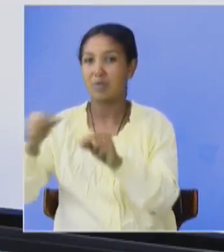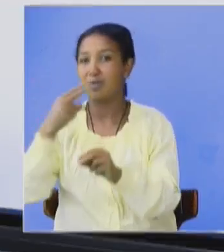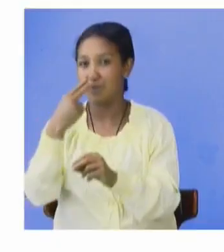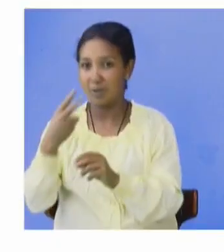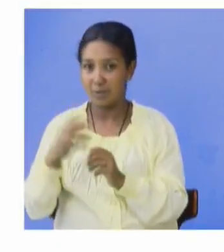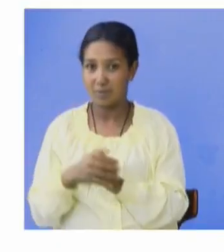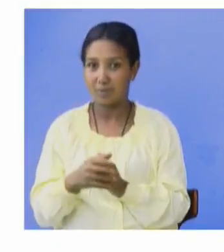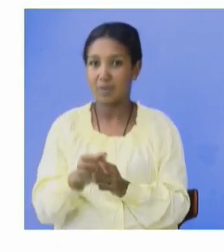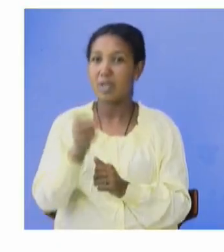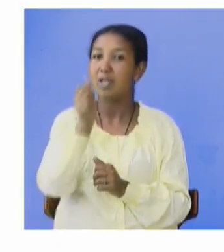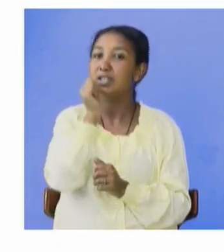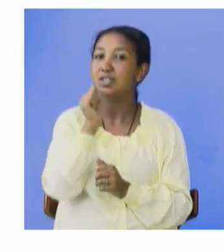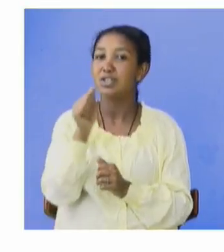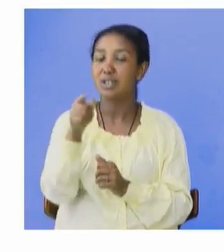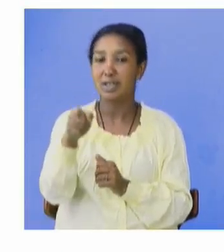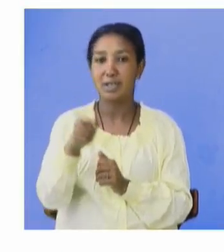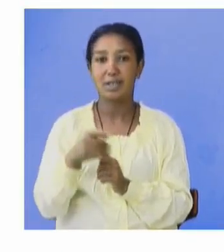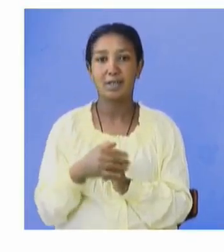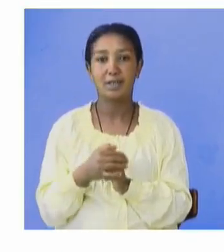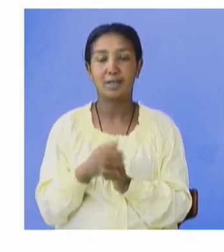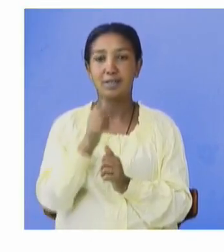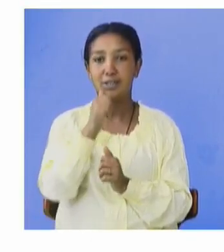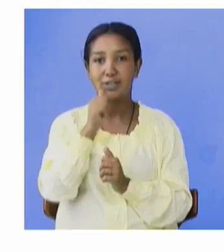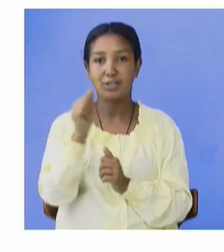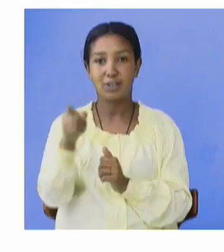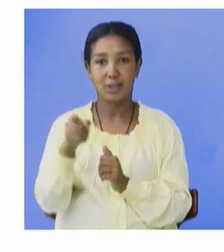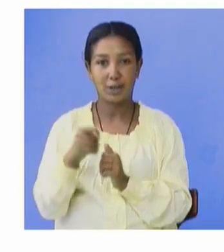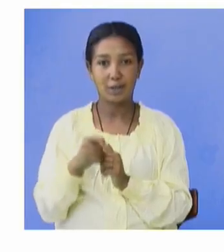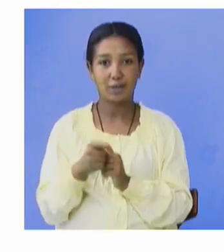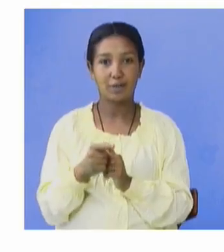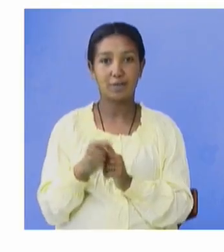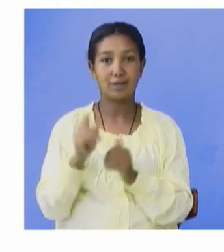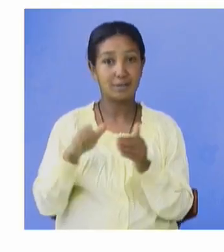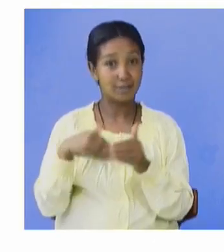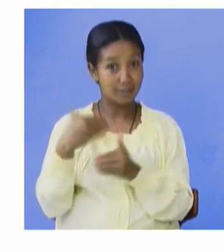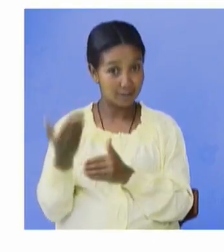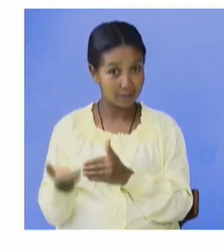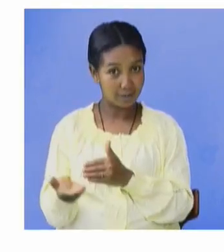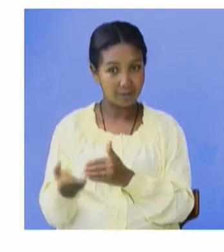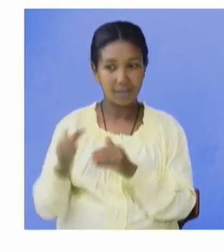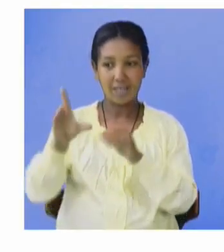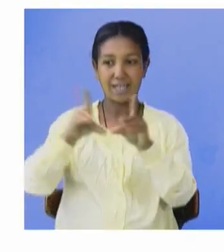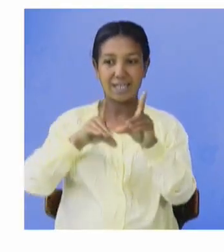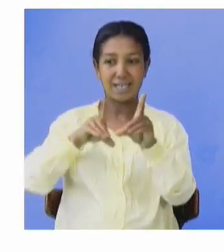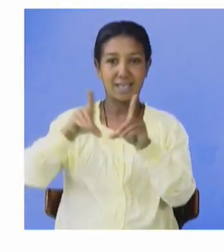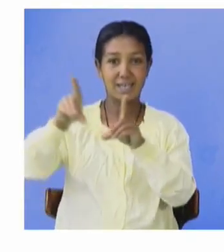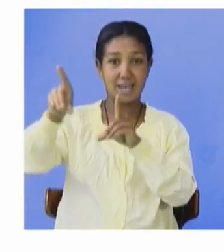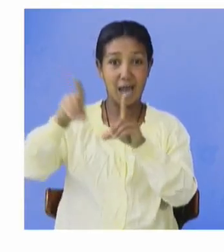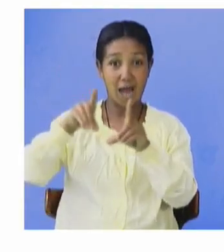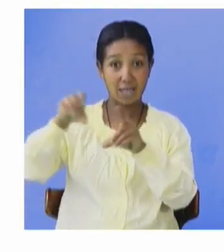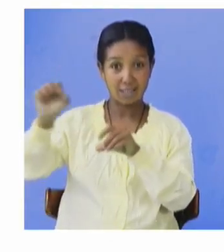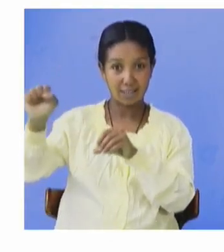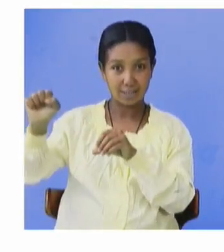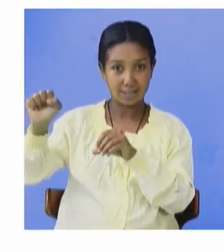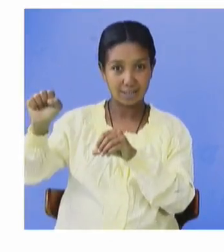mention she. She then does